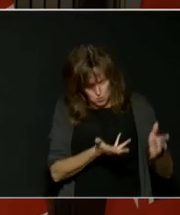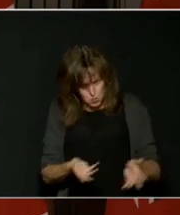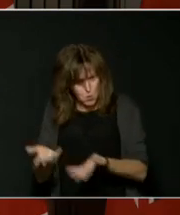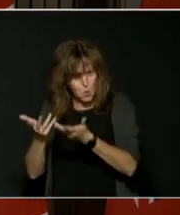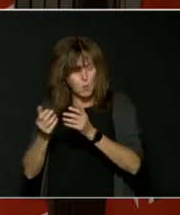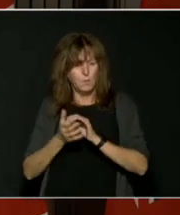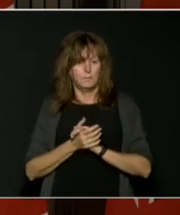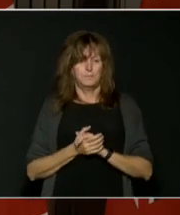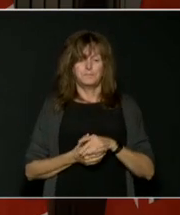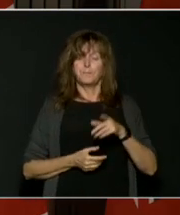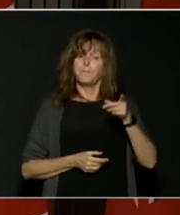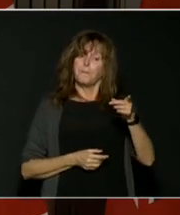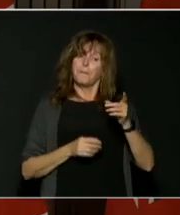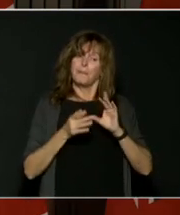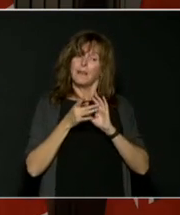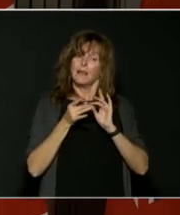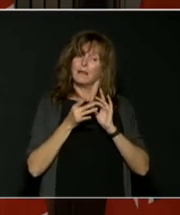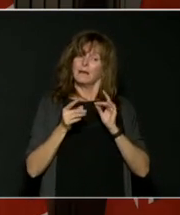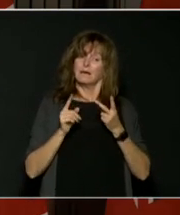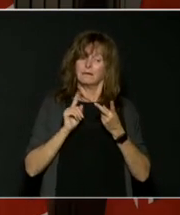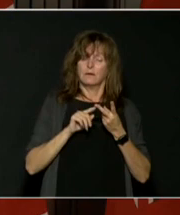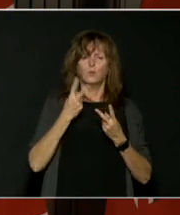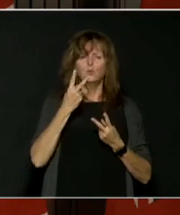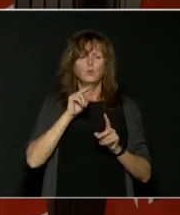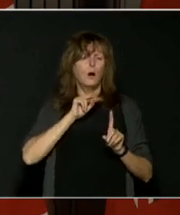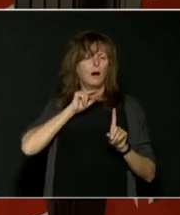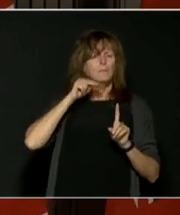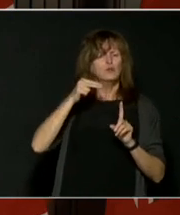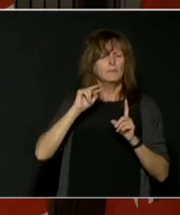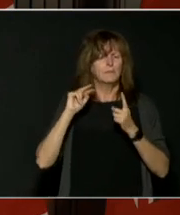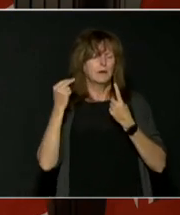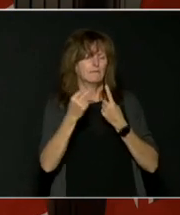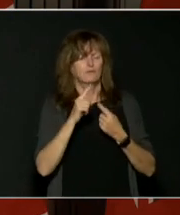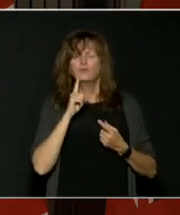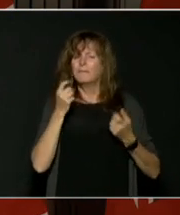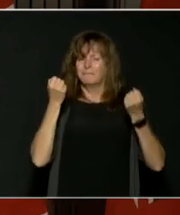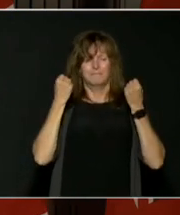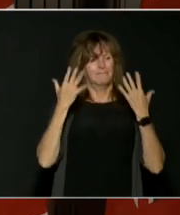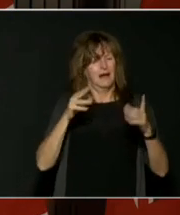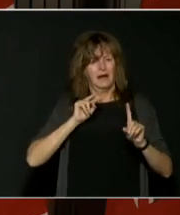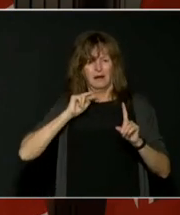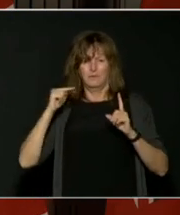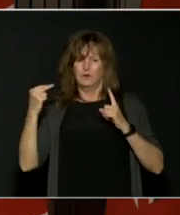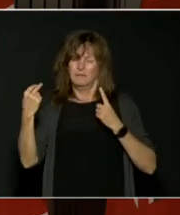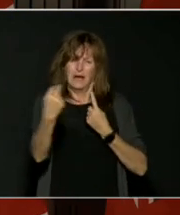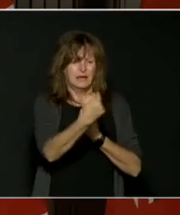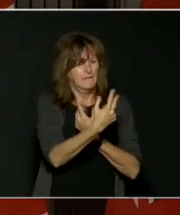opinions that people have. People are trying to help. People are all working together, and people are trying to make a